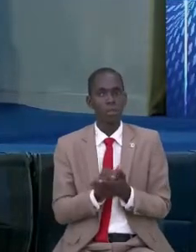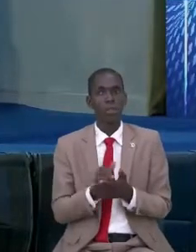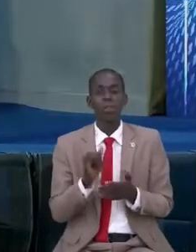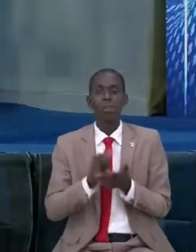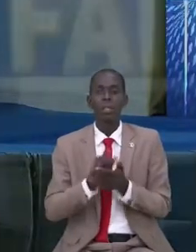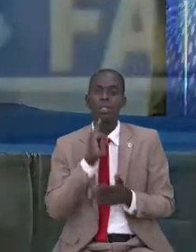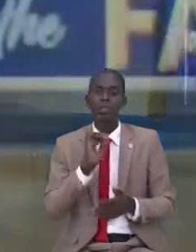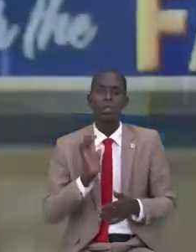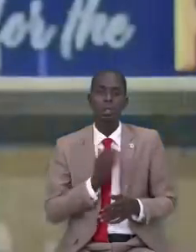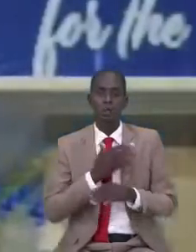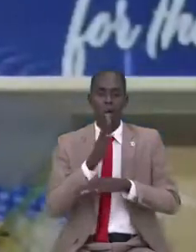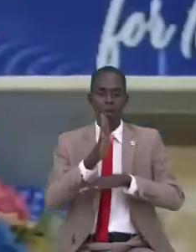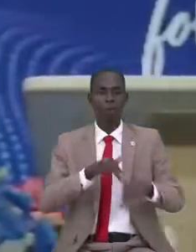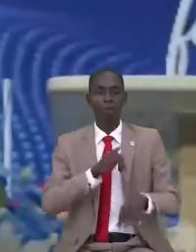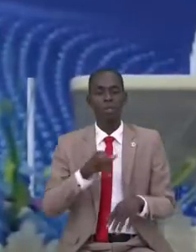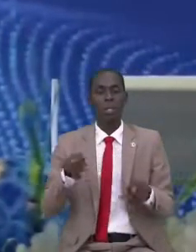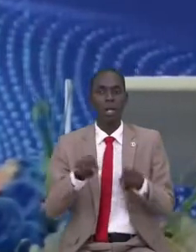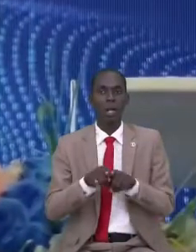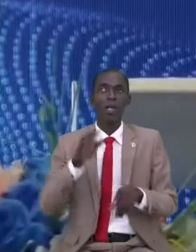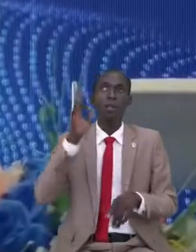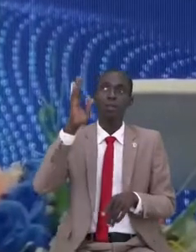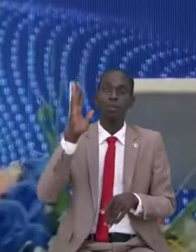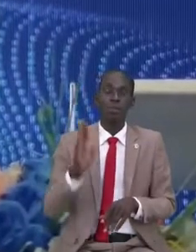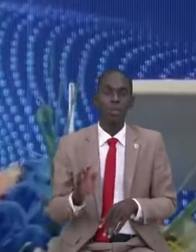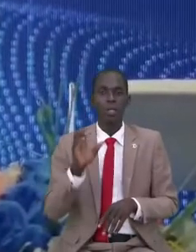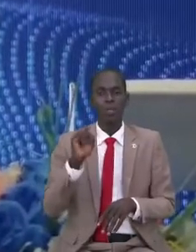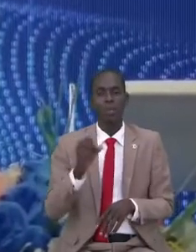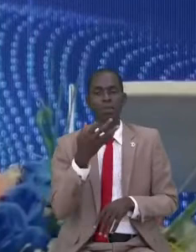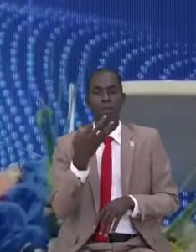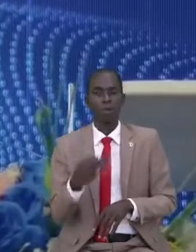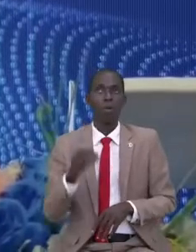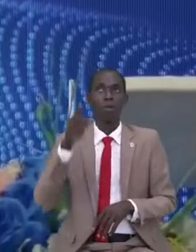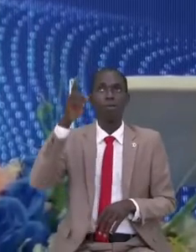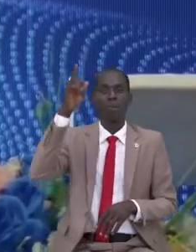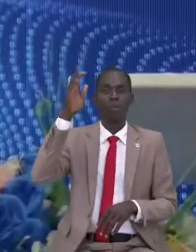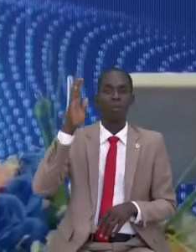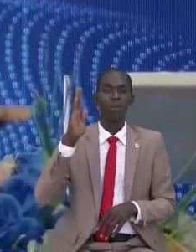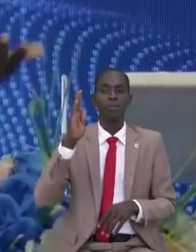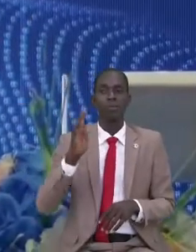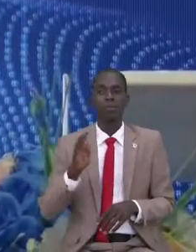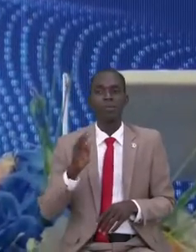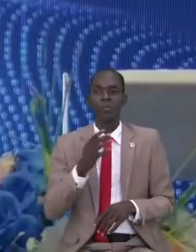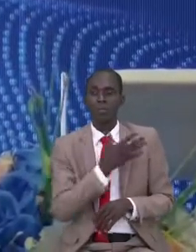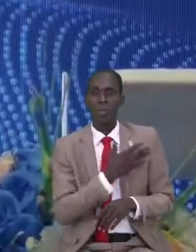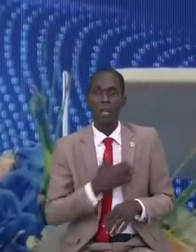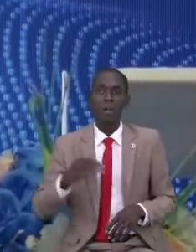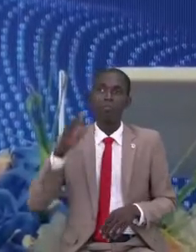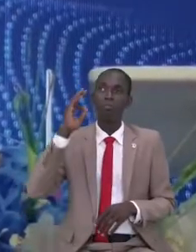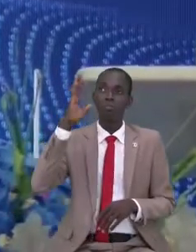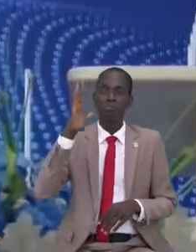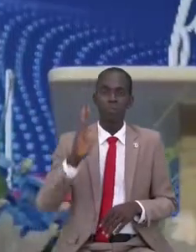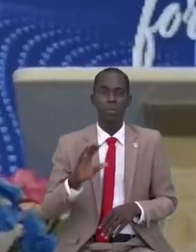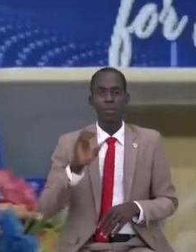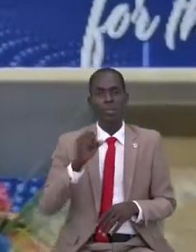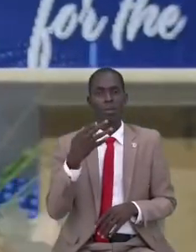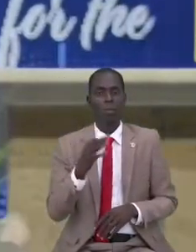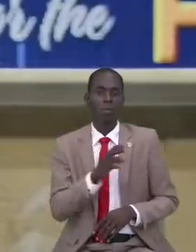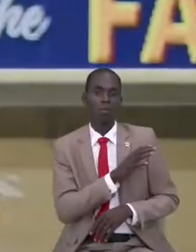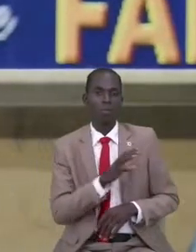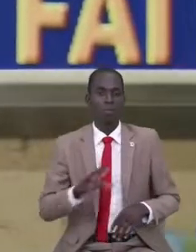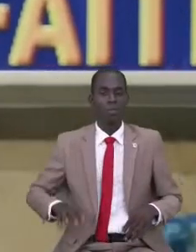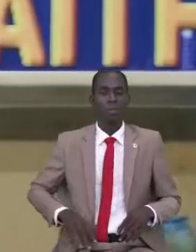our calling as ministers of God. and ministers of Christ.